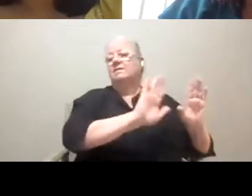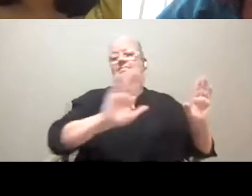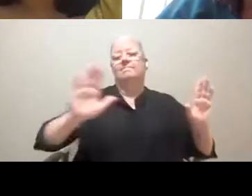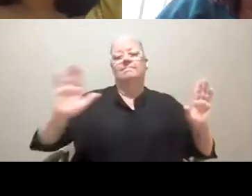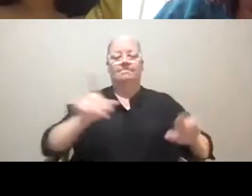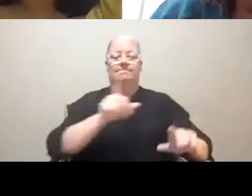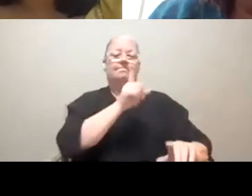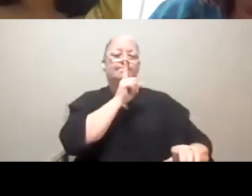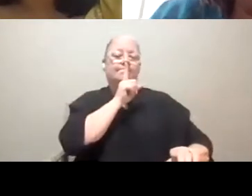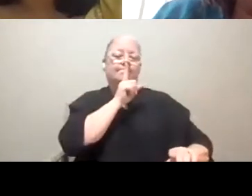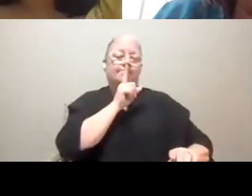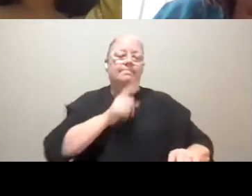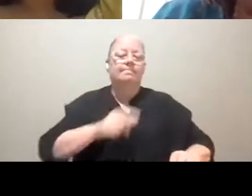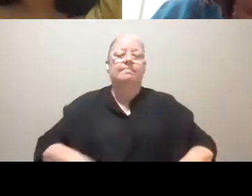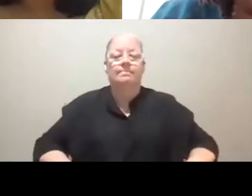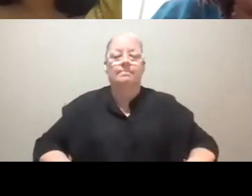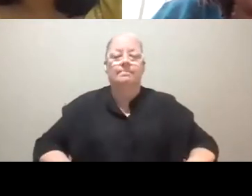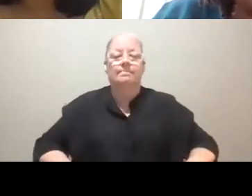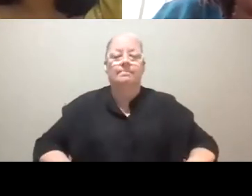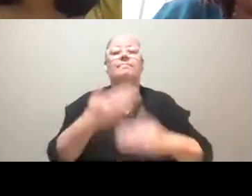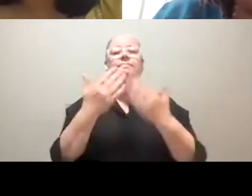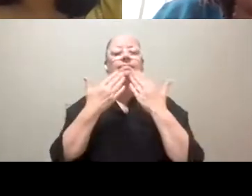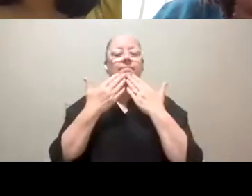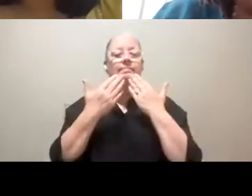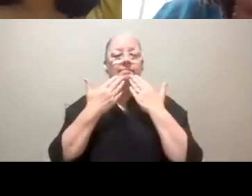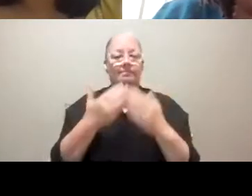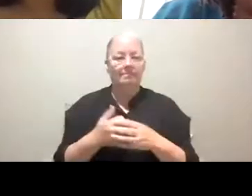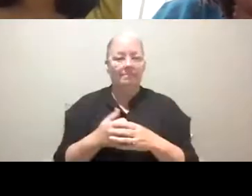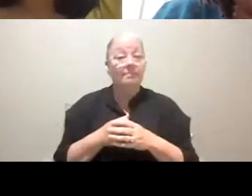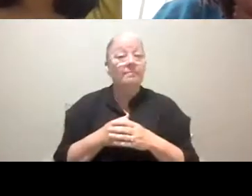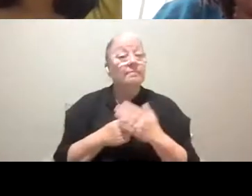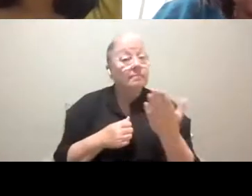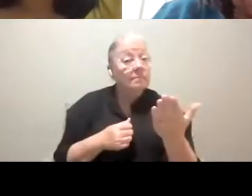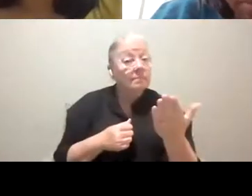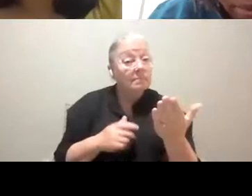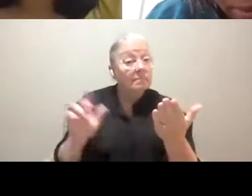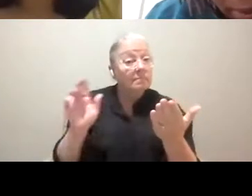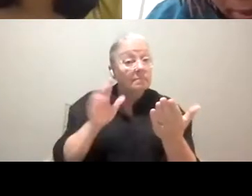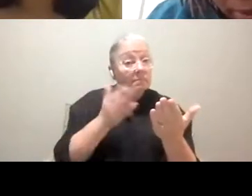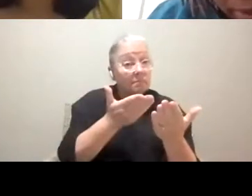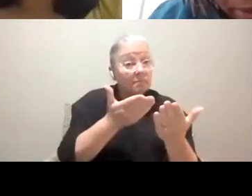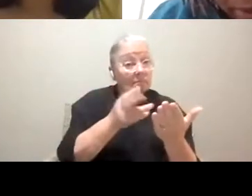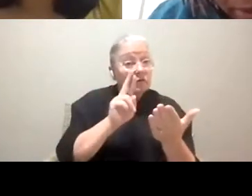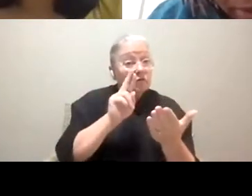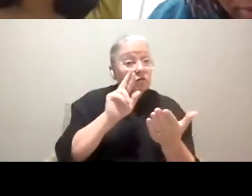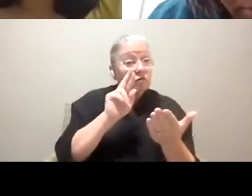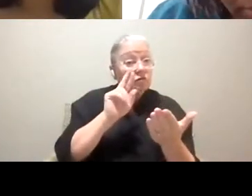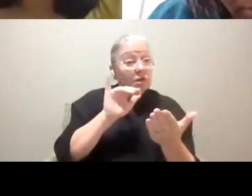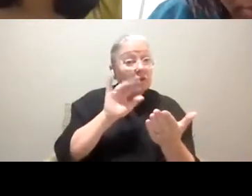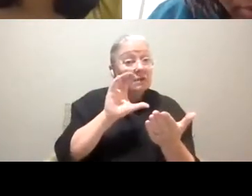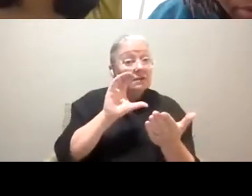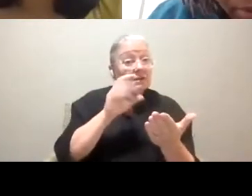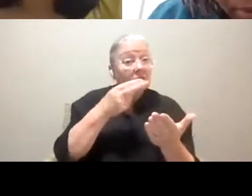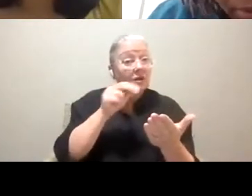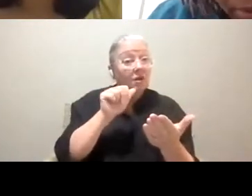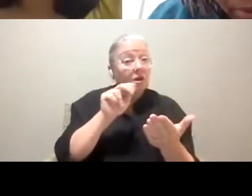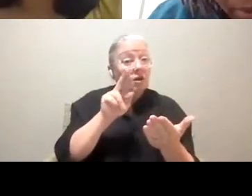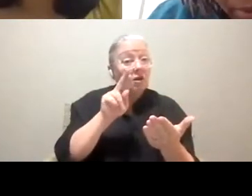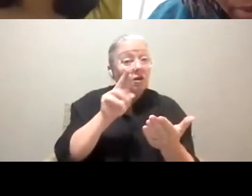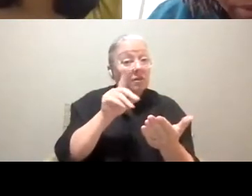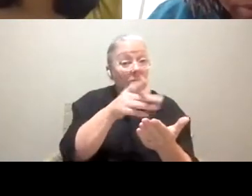so much. We have requests. Did you have something? Yes, Richard, please. Yes. Actually,